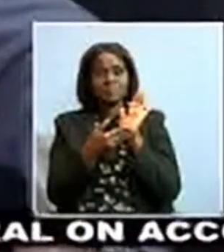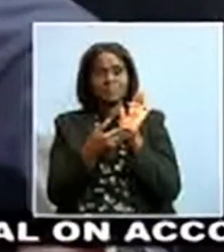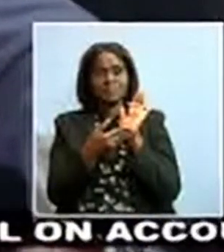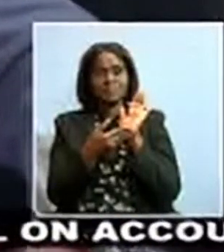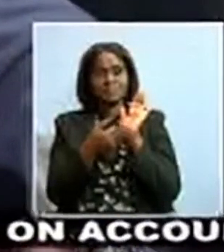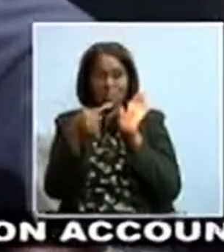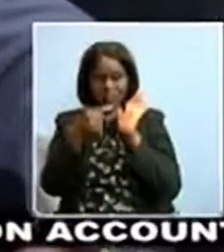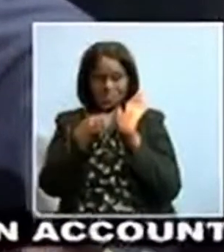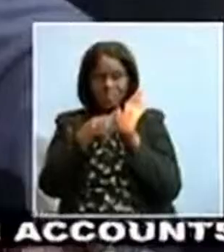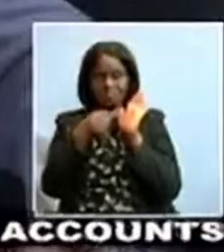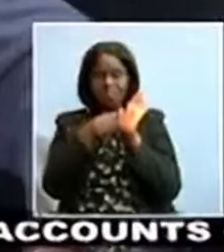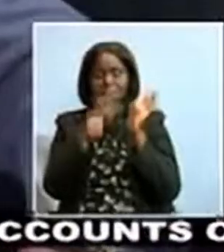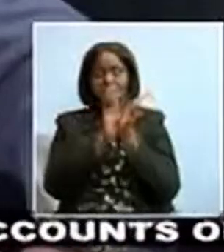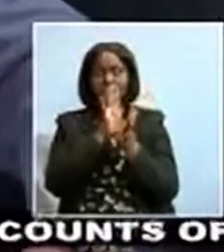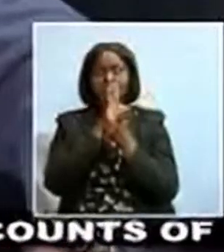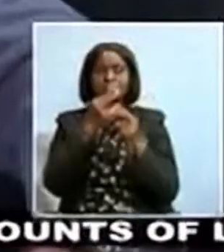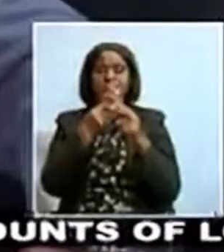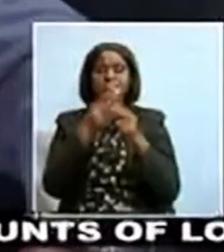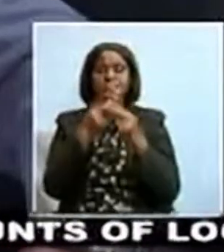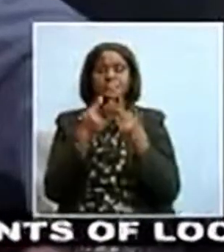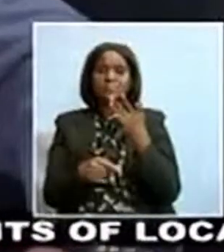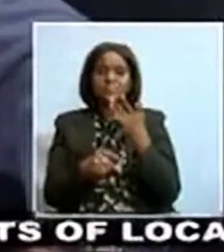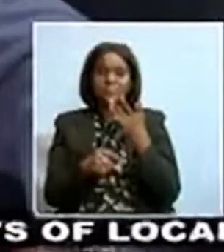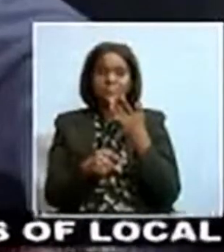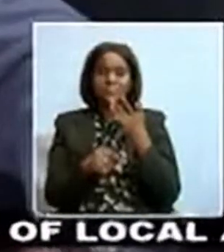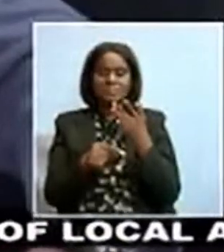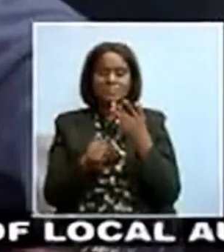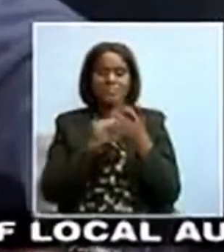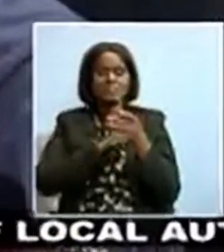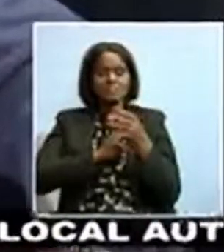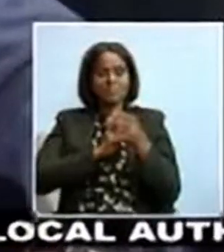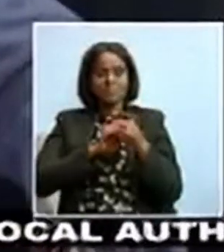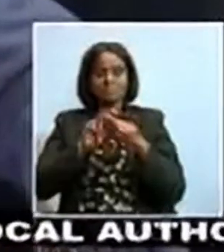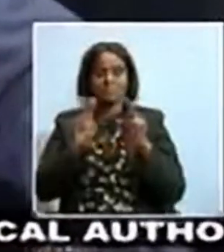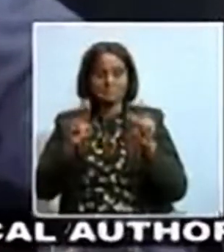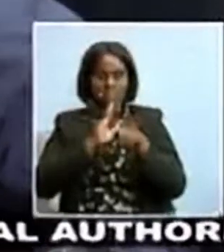What is this document called? Shortly after the appendix.